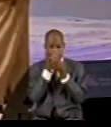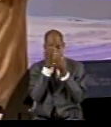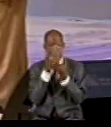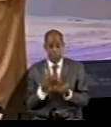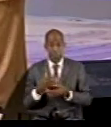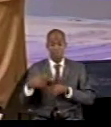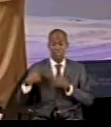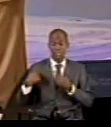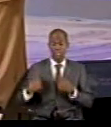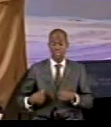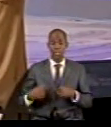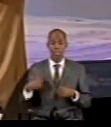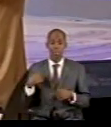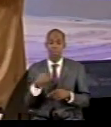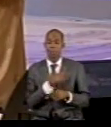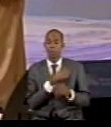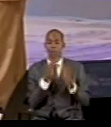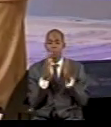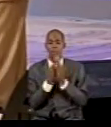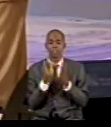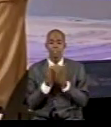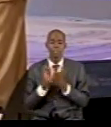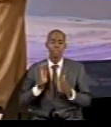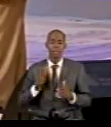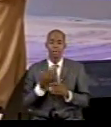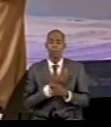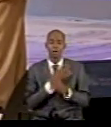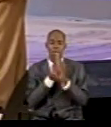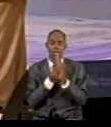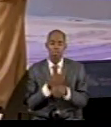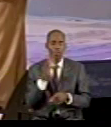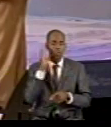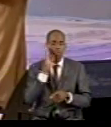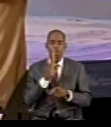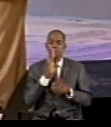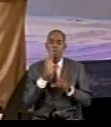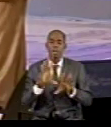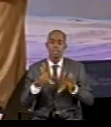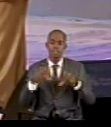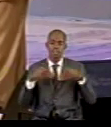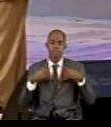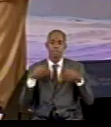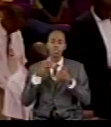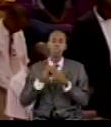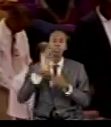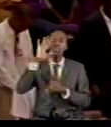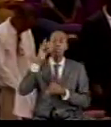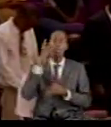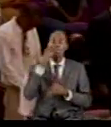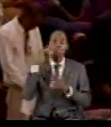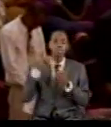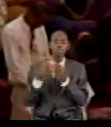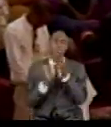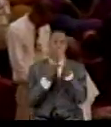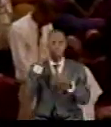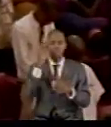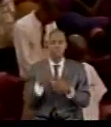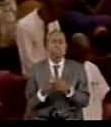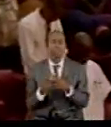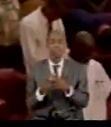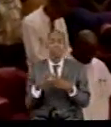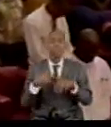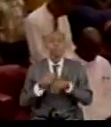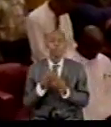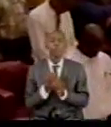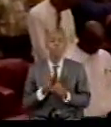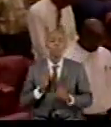pray our response will be acceptable in your sight, in Jesus' name. Make